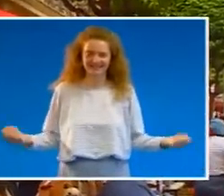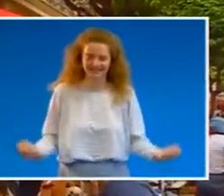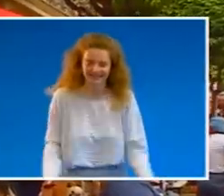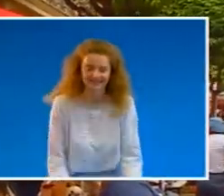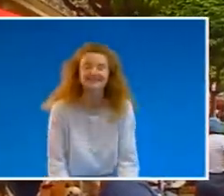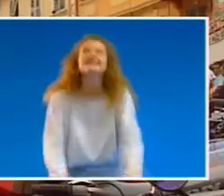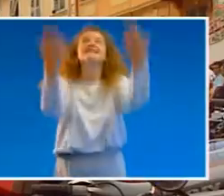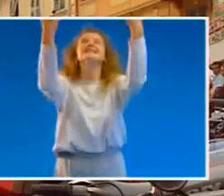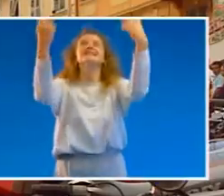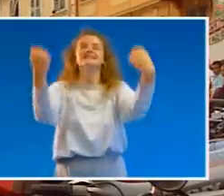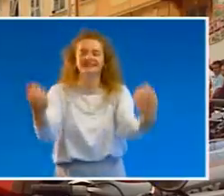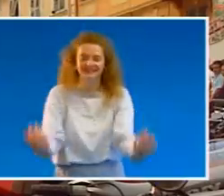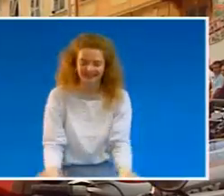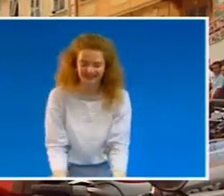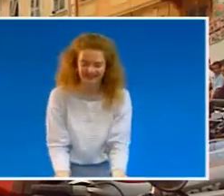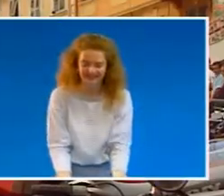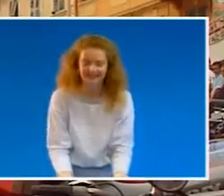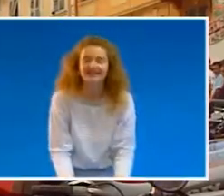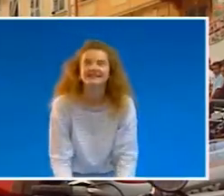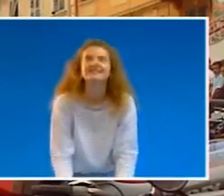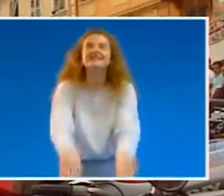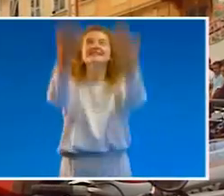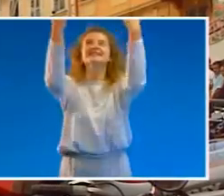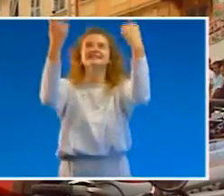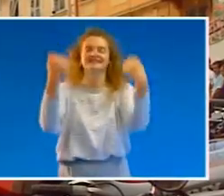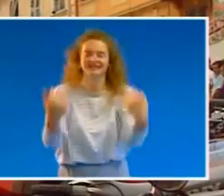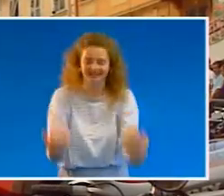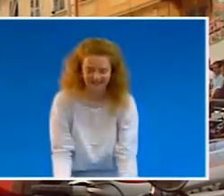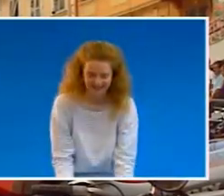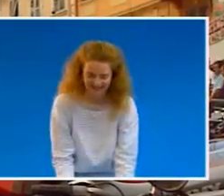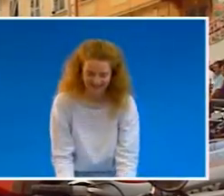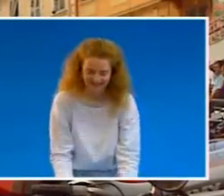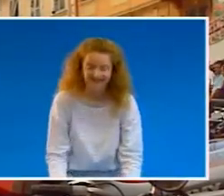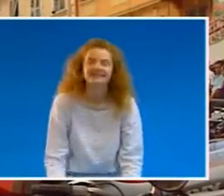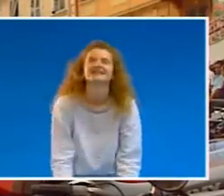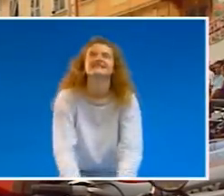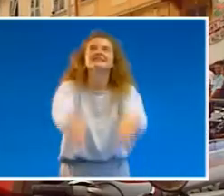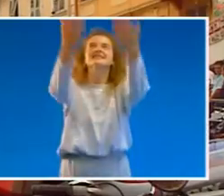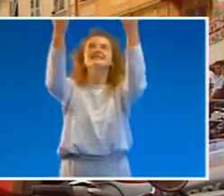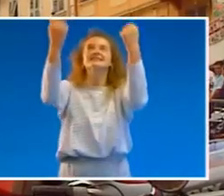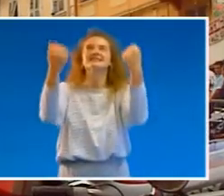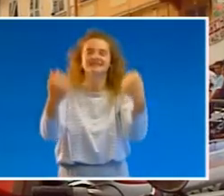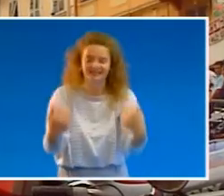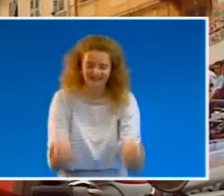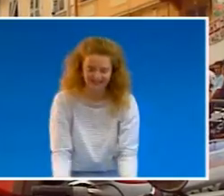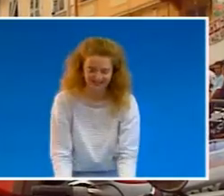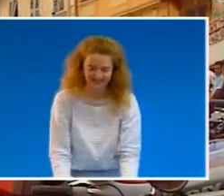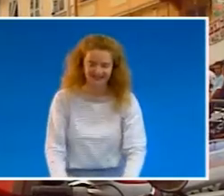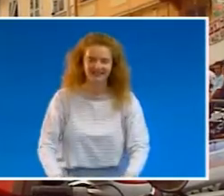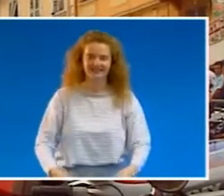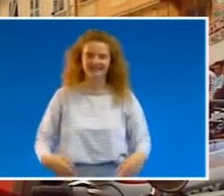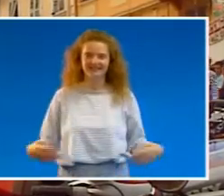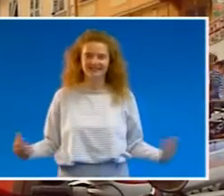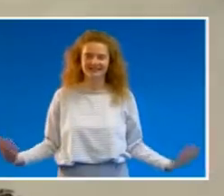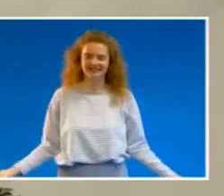here. He tossed us up into the air. He tossed us up into the air. He tossed us up into